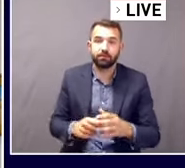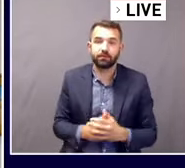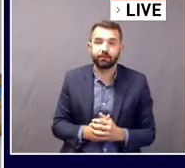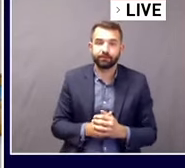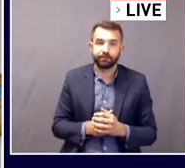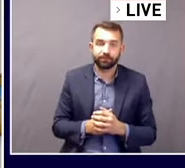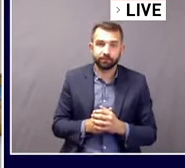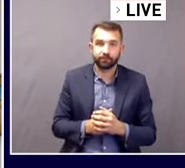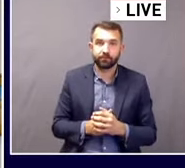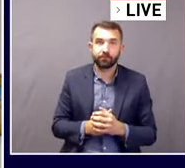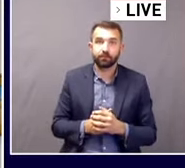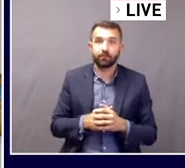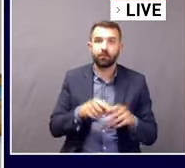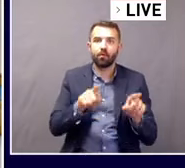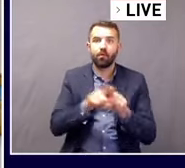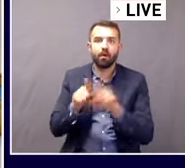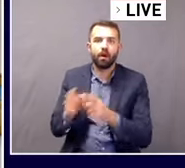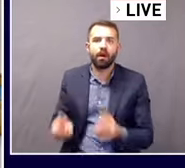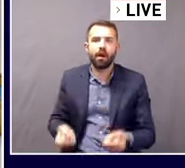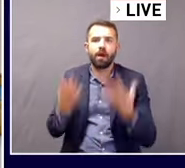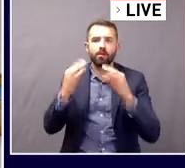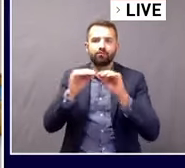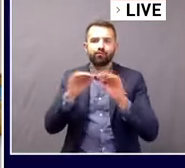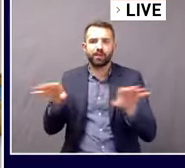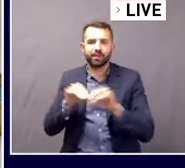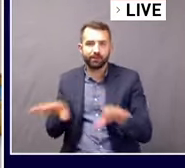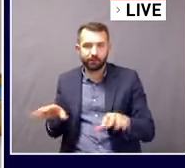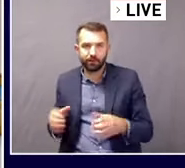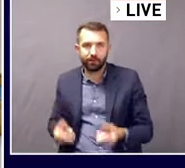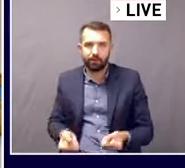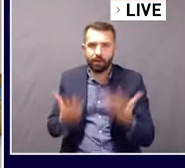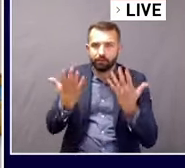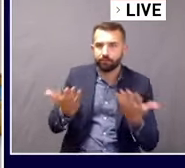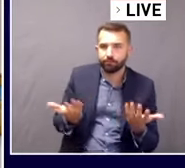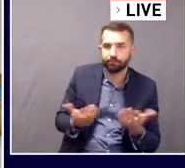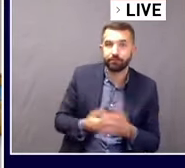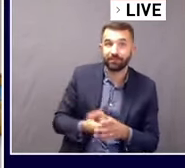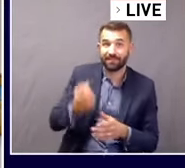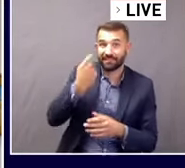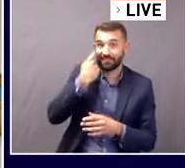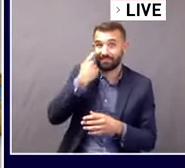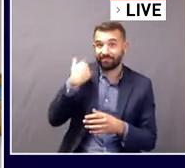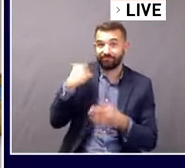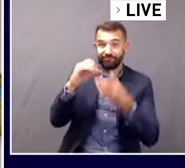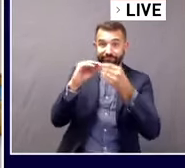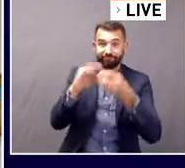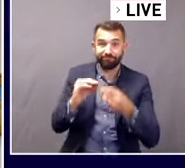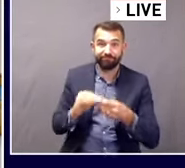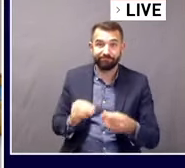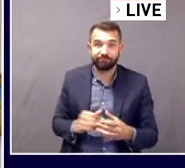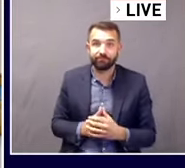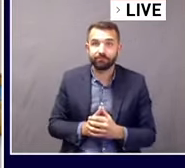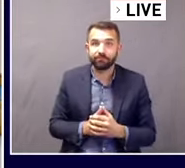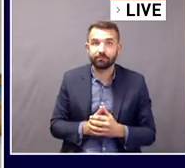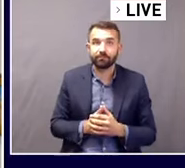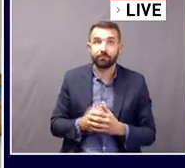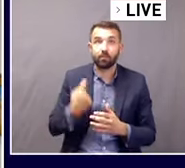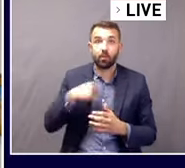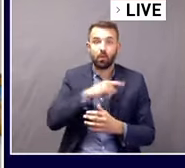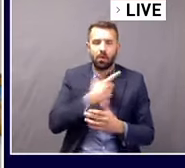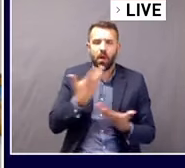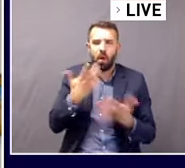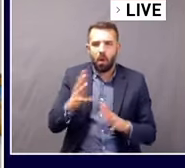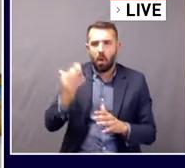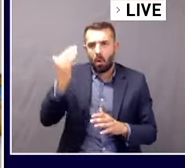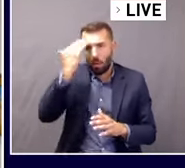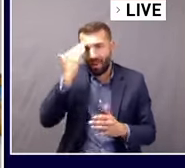of outbreaks. So again, similar to what Brian and I were just talking about, if we know that there is an outbreak in a part of a county and